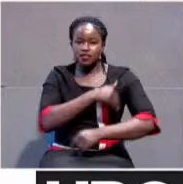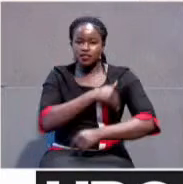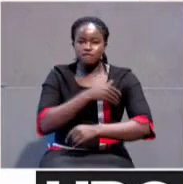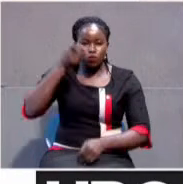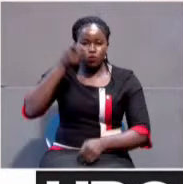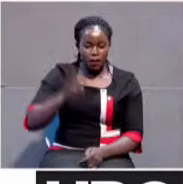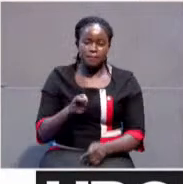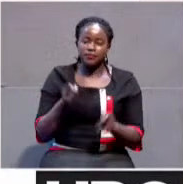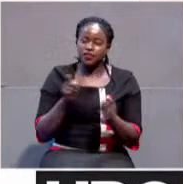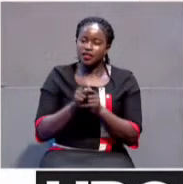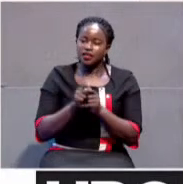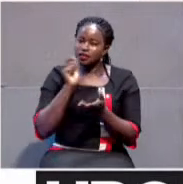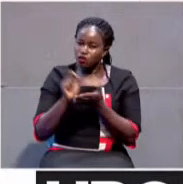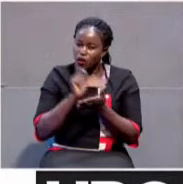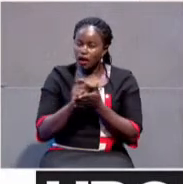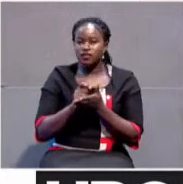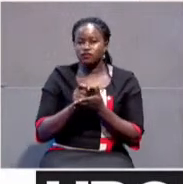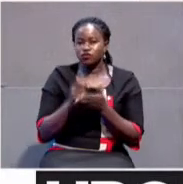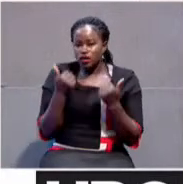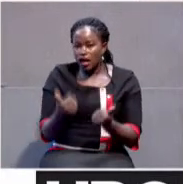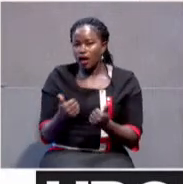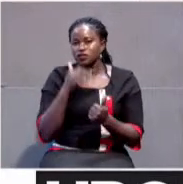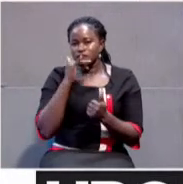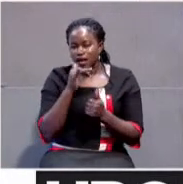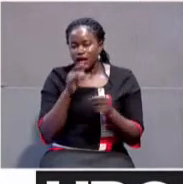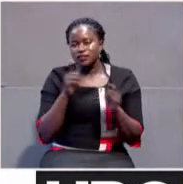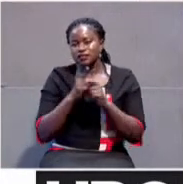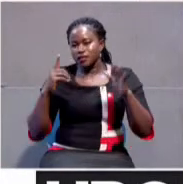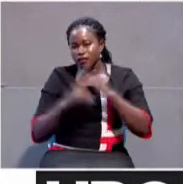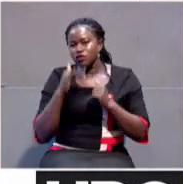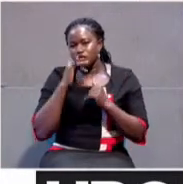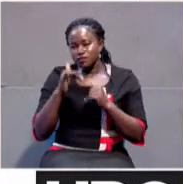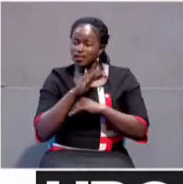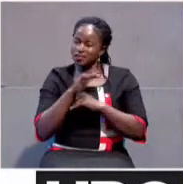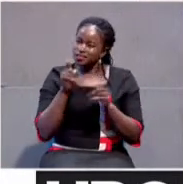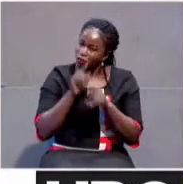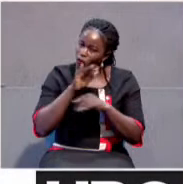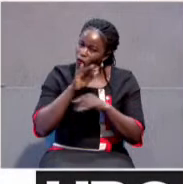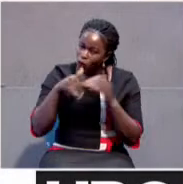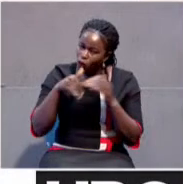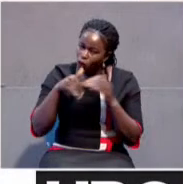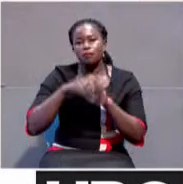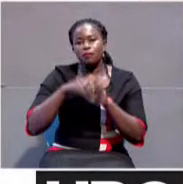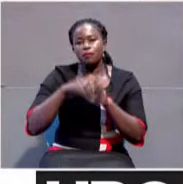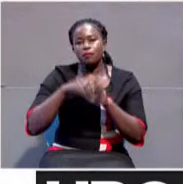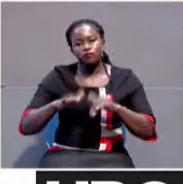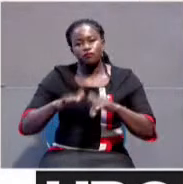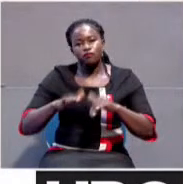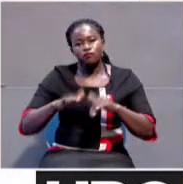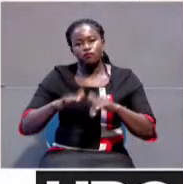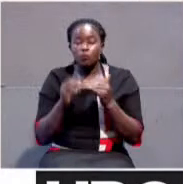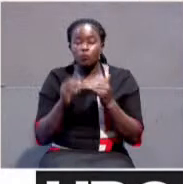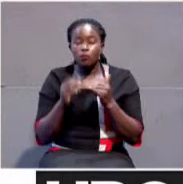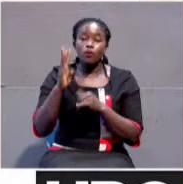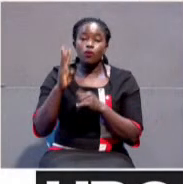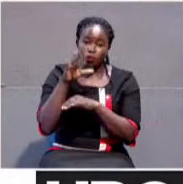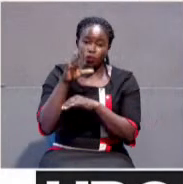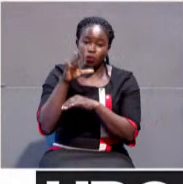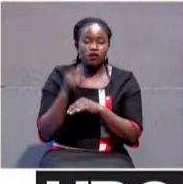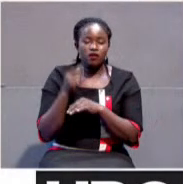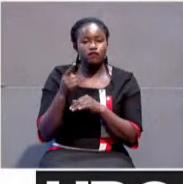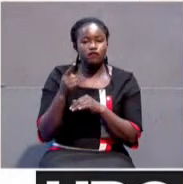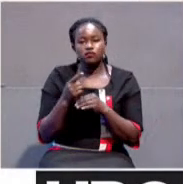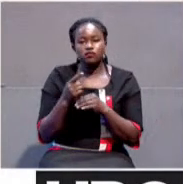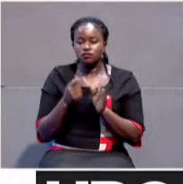write to the current speaker, the deputy speaker, and all parliamentarians that we are going to call for expression